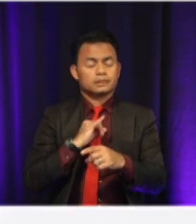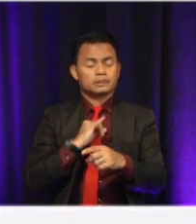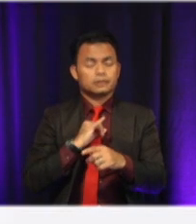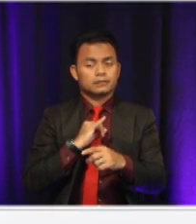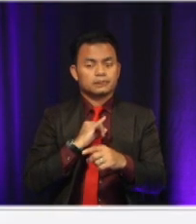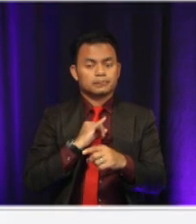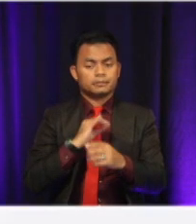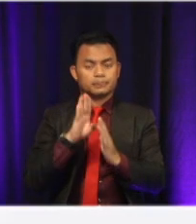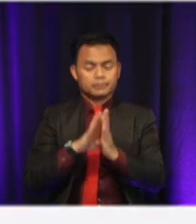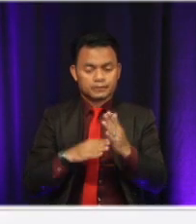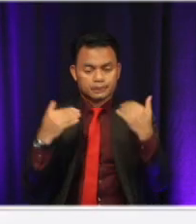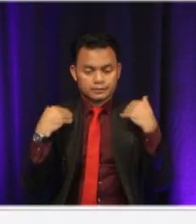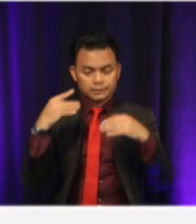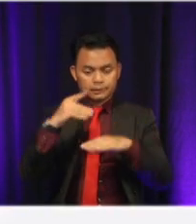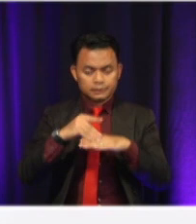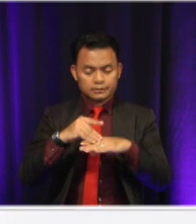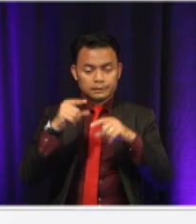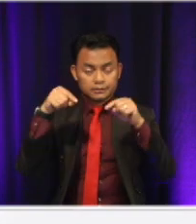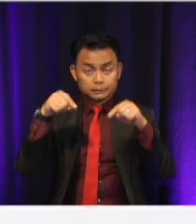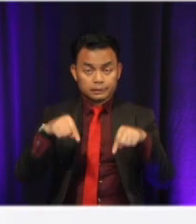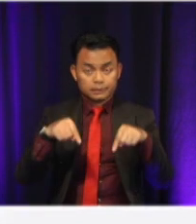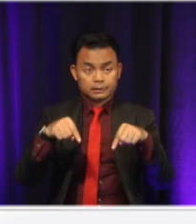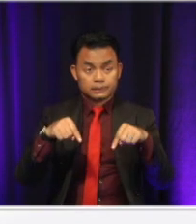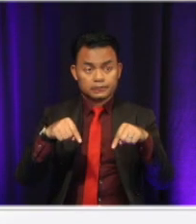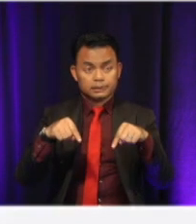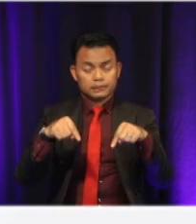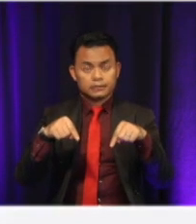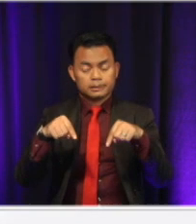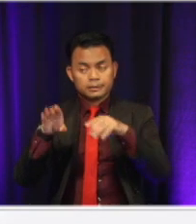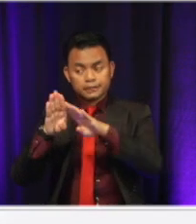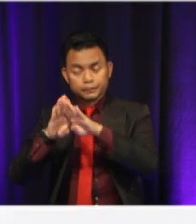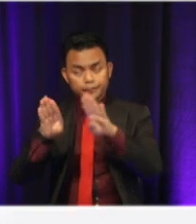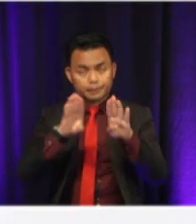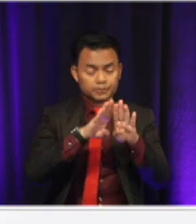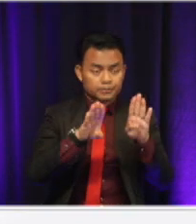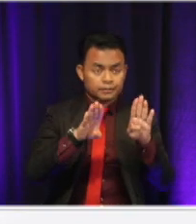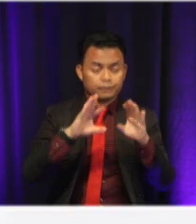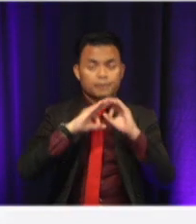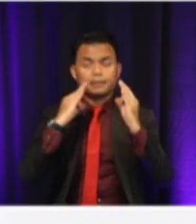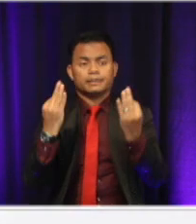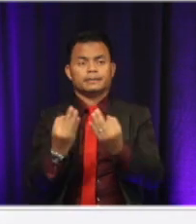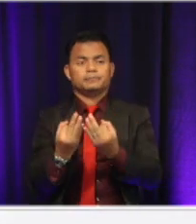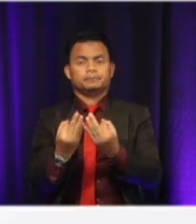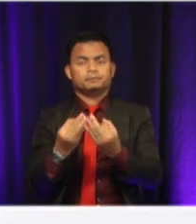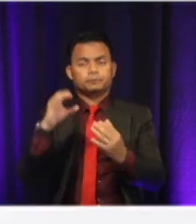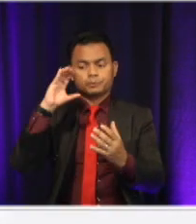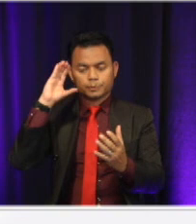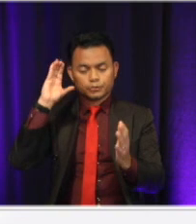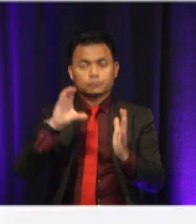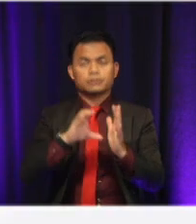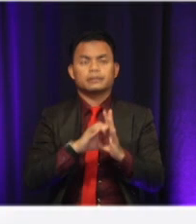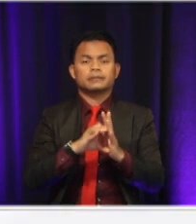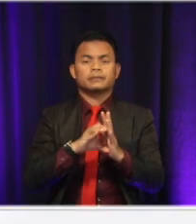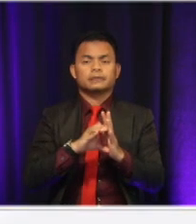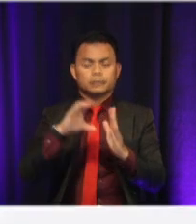colors, as you can see, different definitions of family that are portrayed, conveyed in the text.